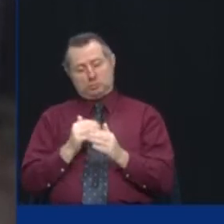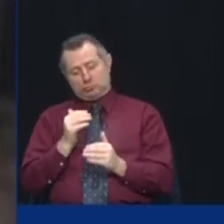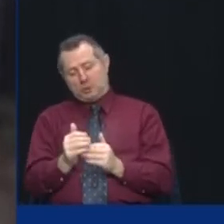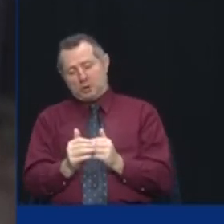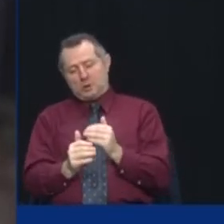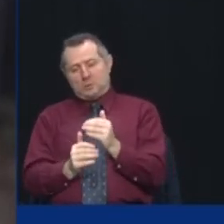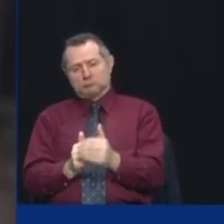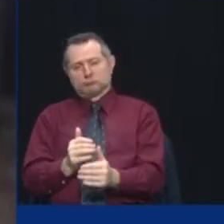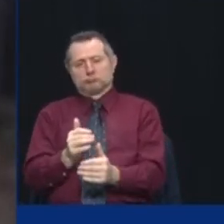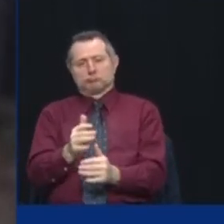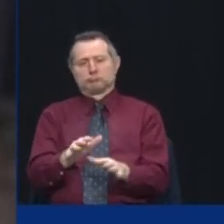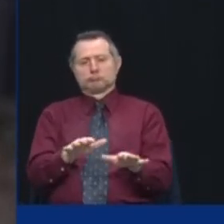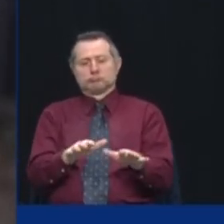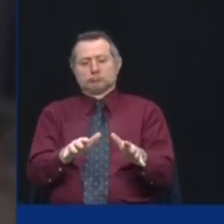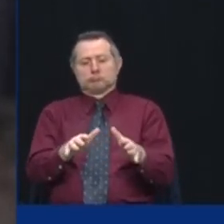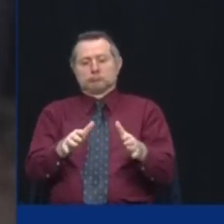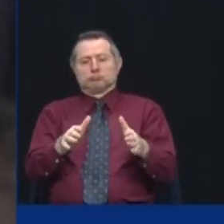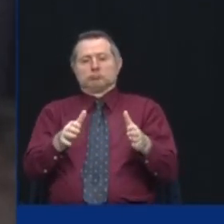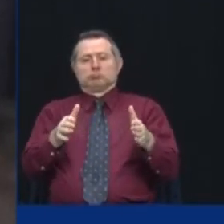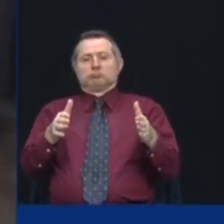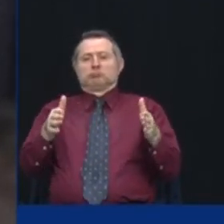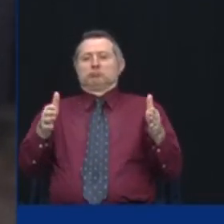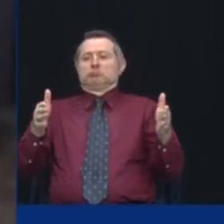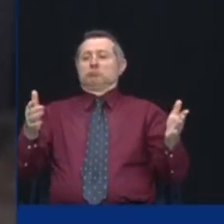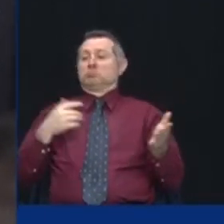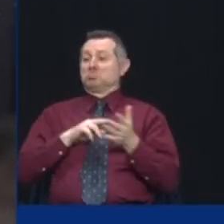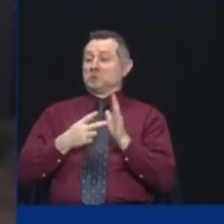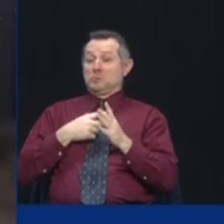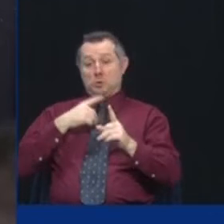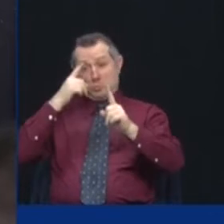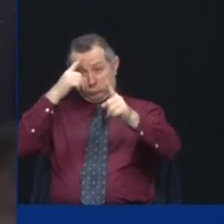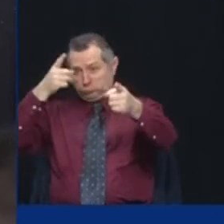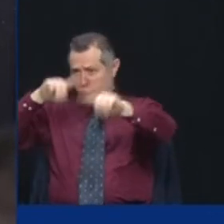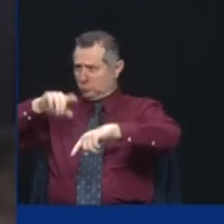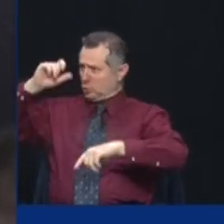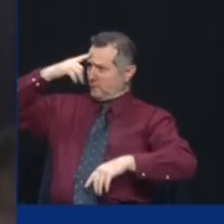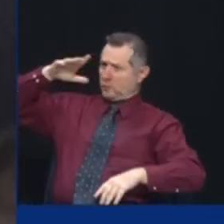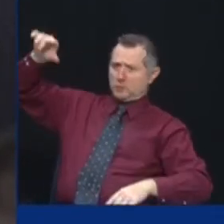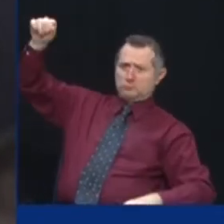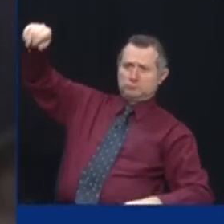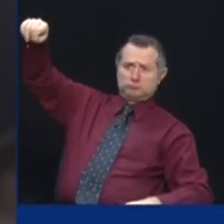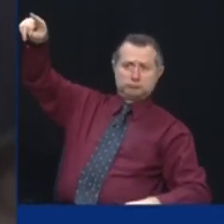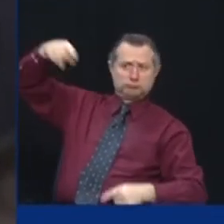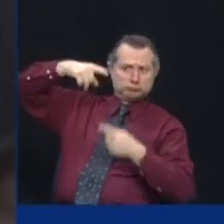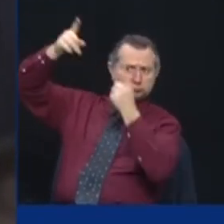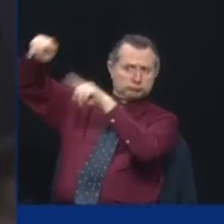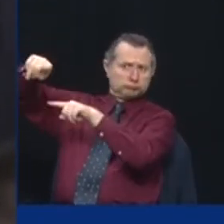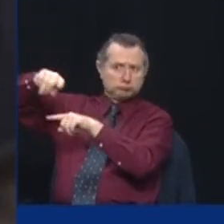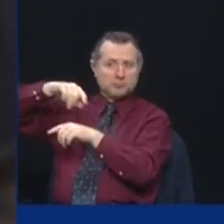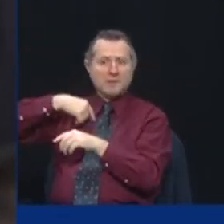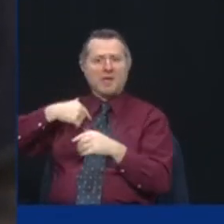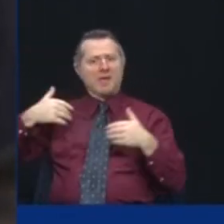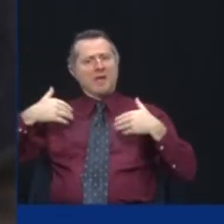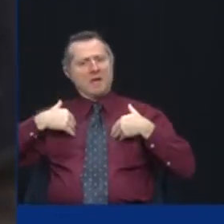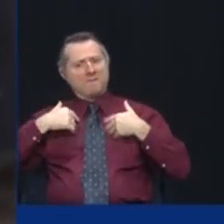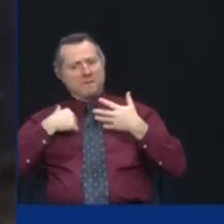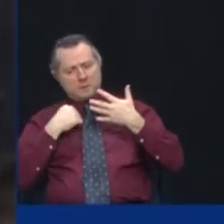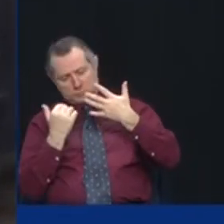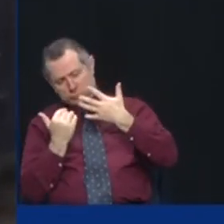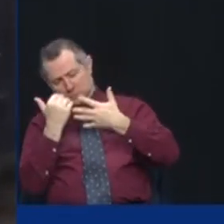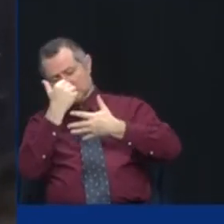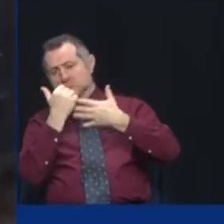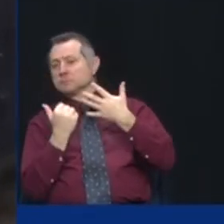in full agreement with the governor. There are criteria for entering the ballpark: vaccinations,